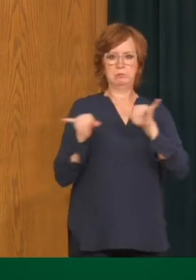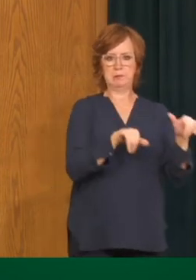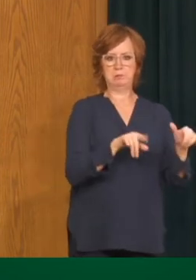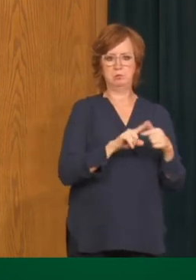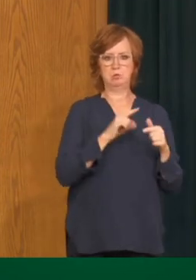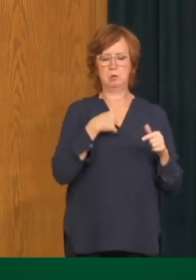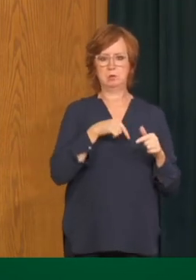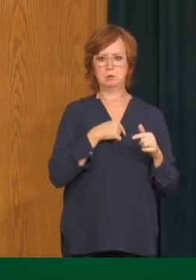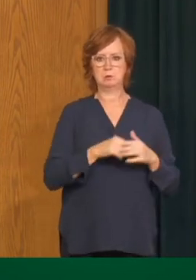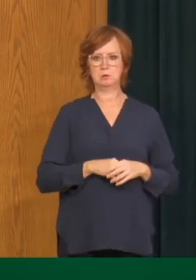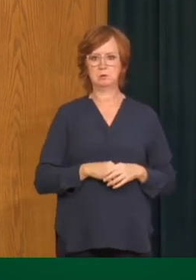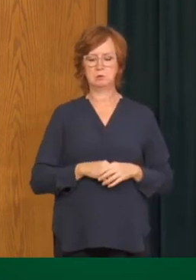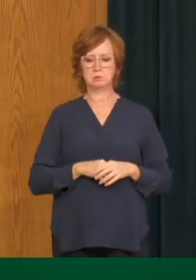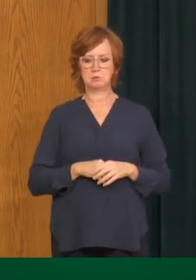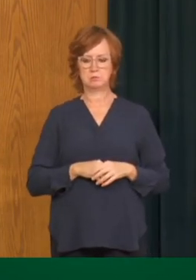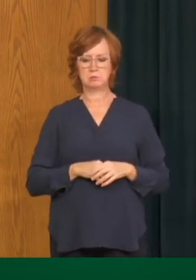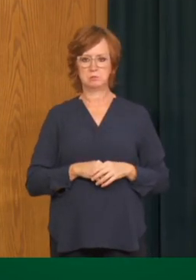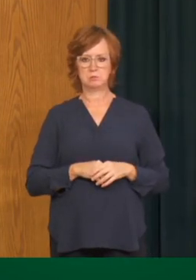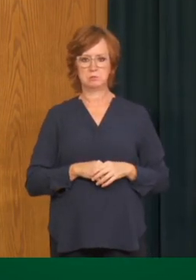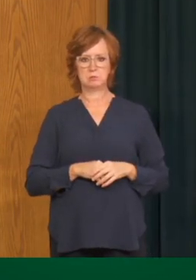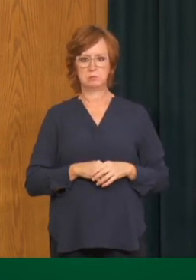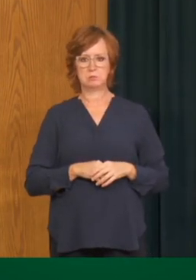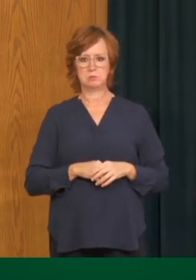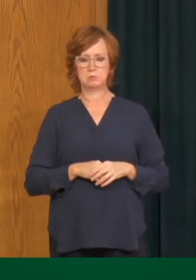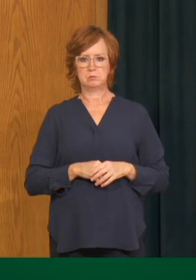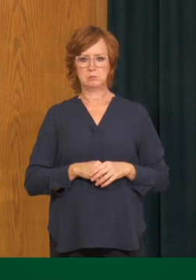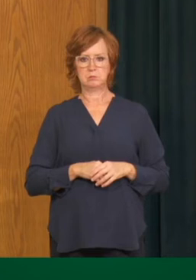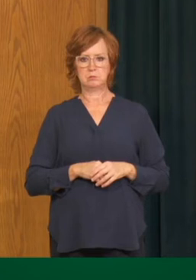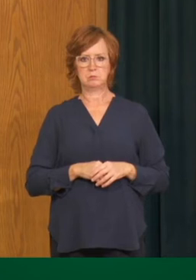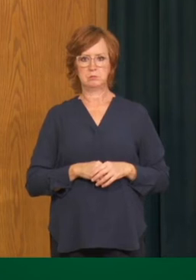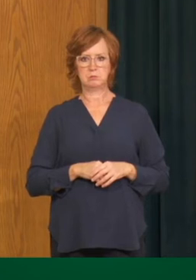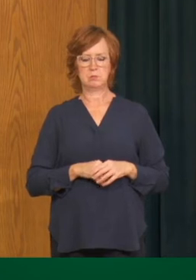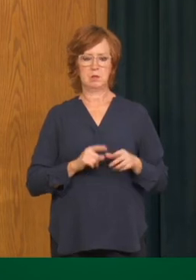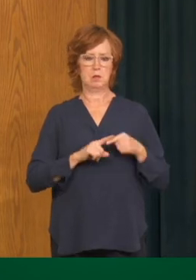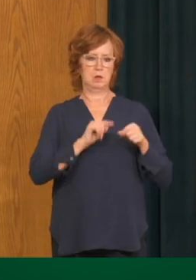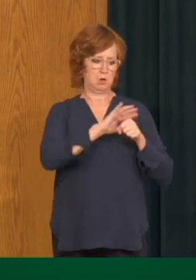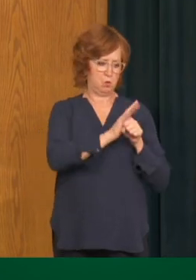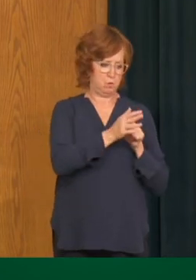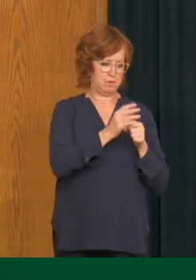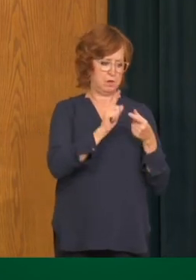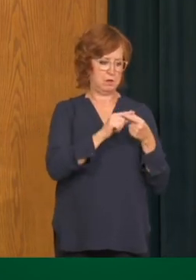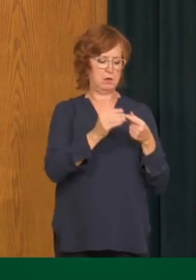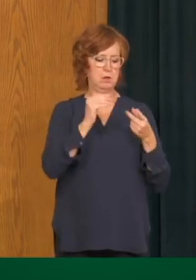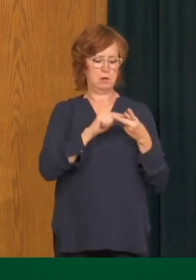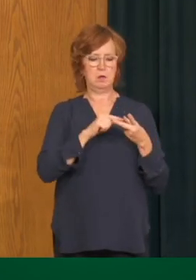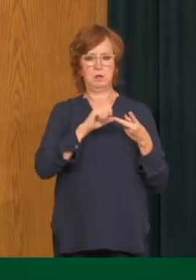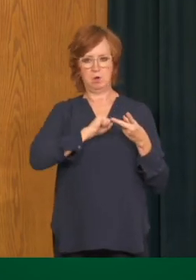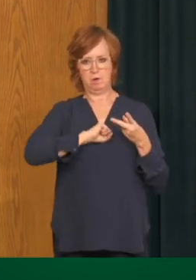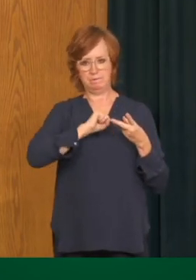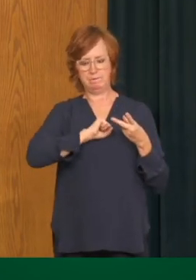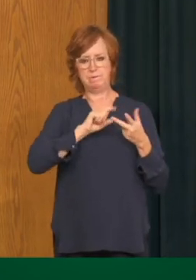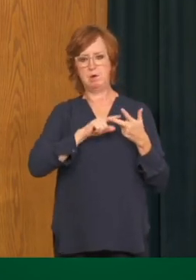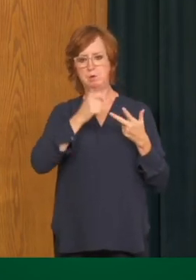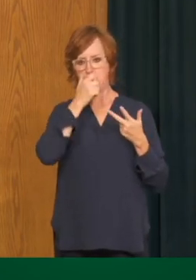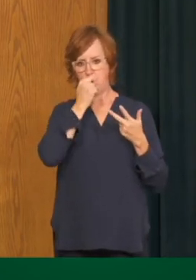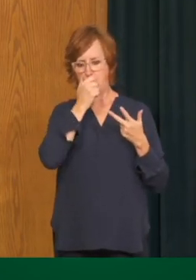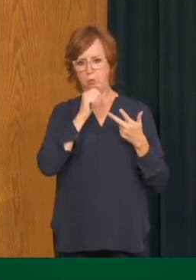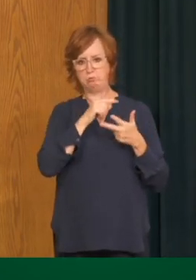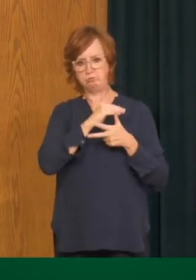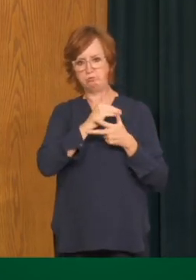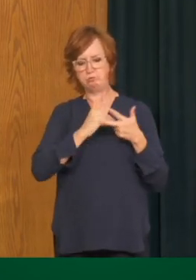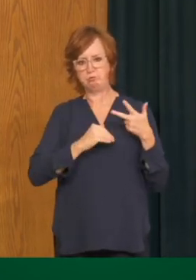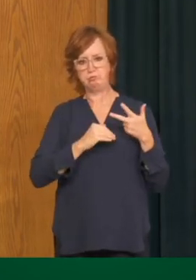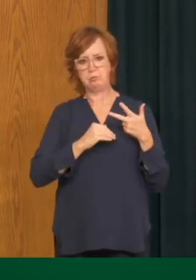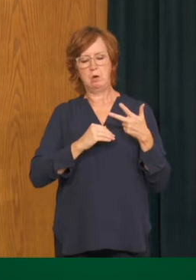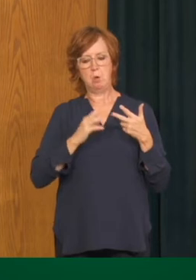just be safe from the perspective of COVID, but it should also keep other coughs and colds at a lower transmission, and we'll be monitoring that closely. And of course,